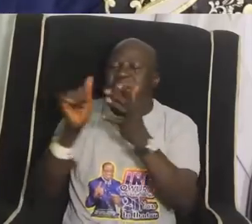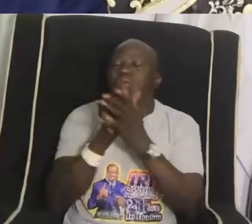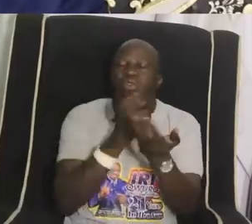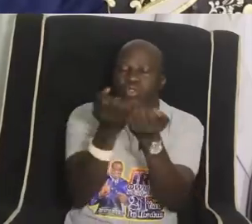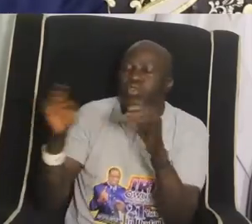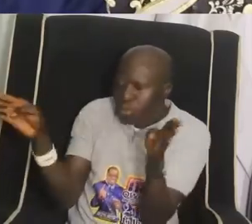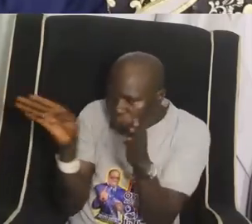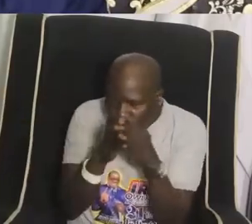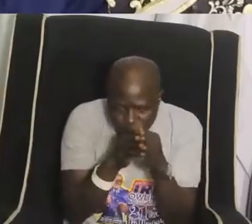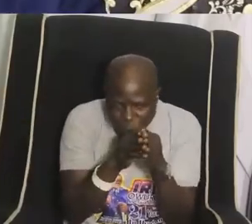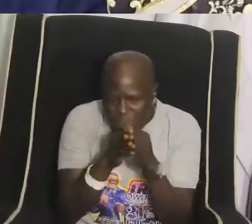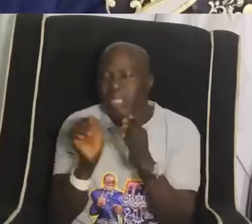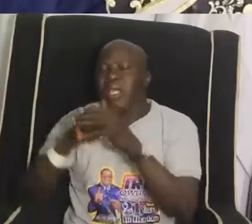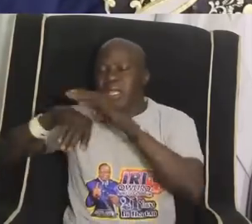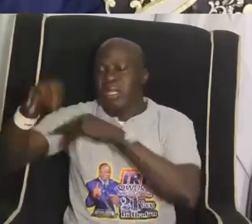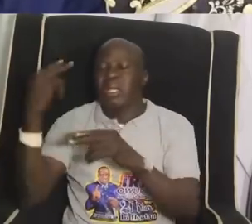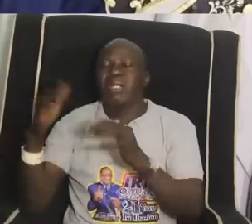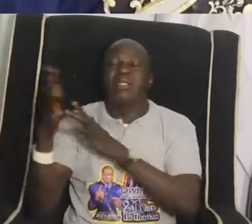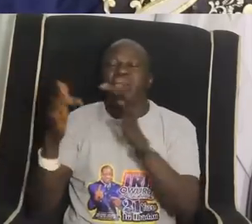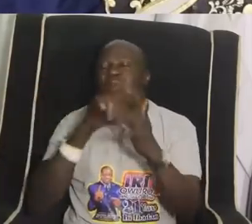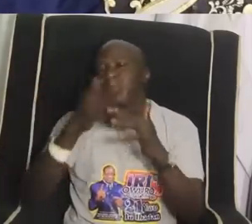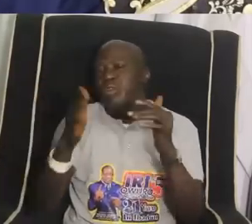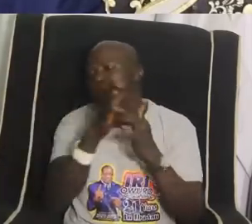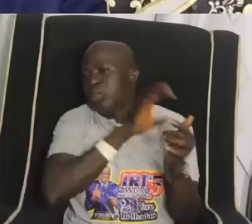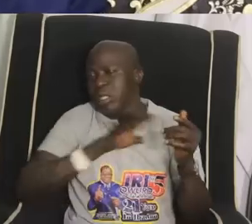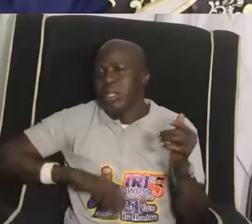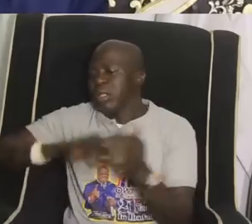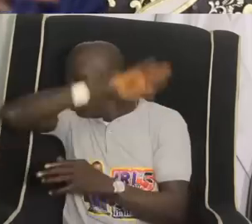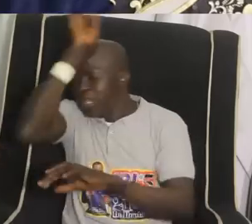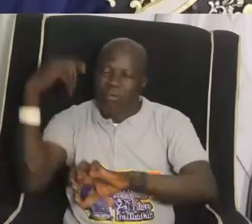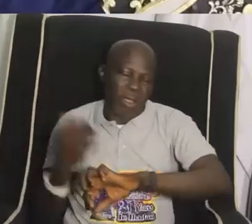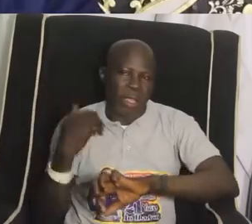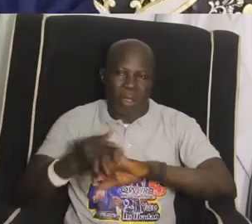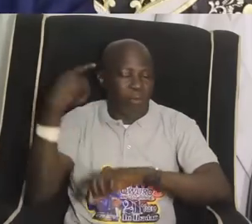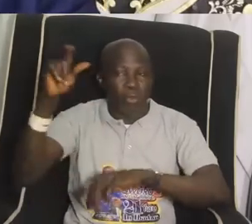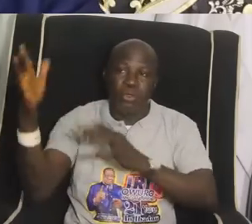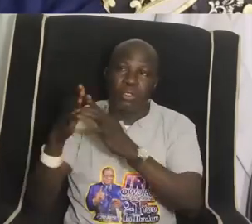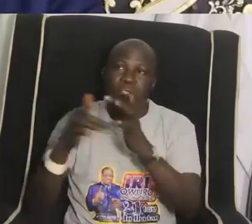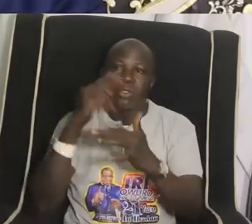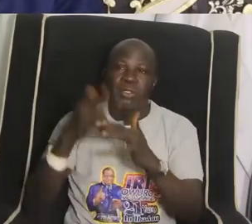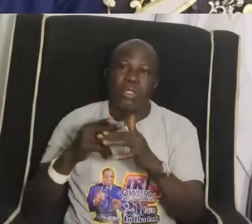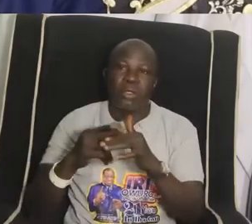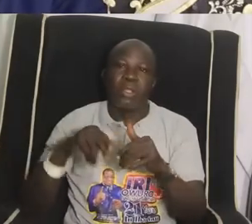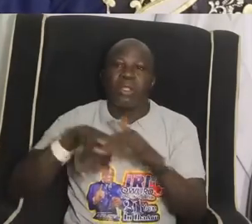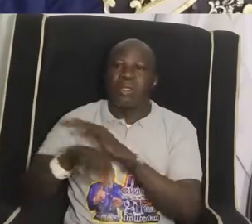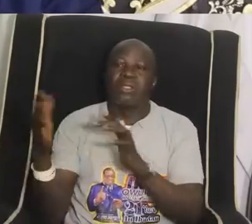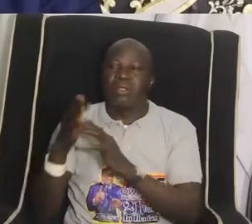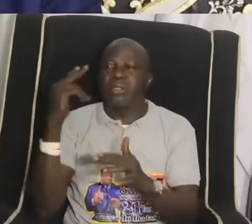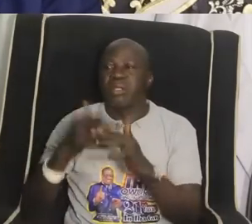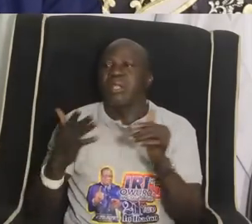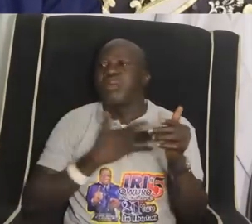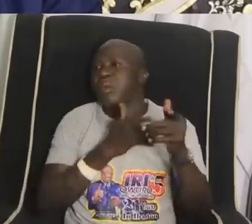Oh, not your classmate. The one you later meet. No, for Jesus. In the name of Jesus Christ of Nazareth. It will not be tough for you in